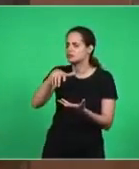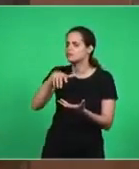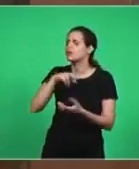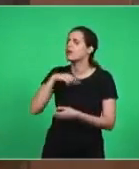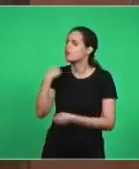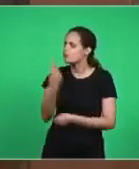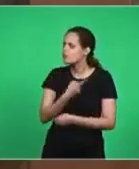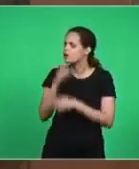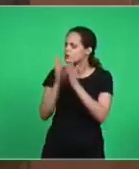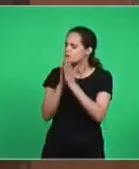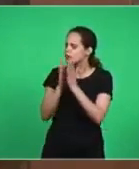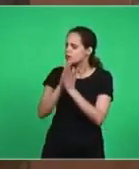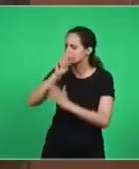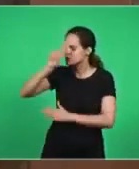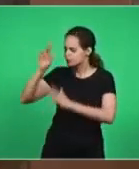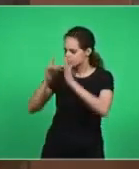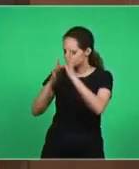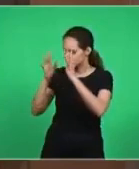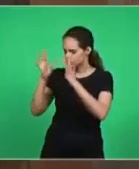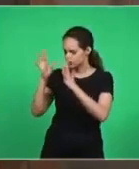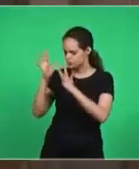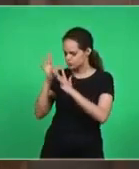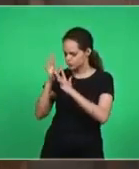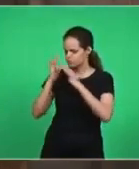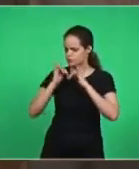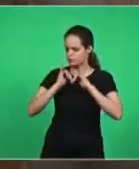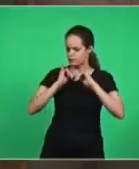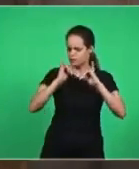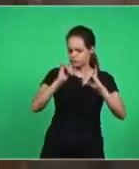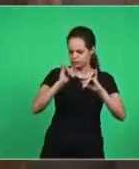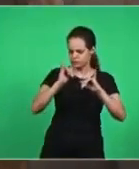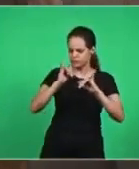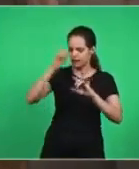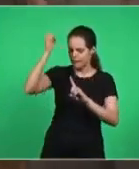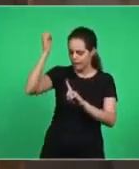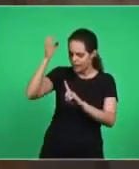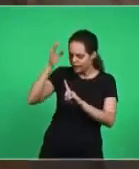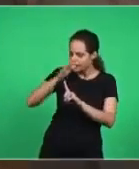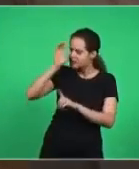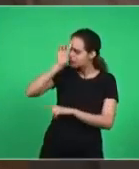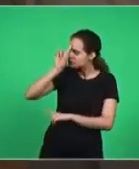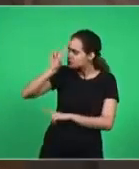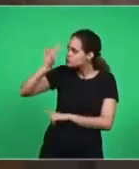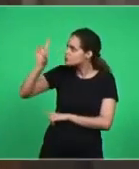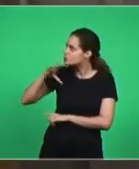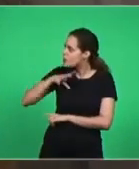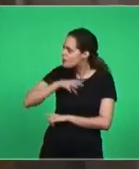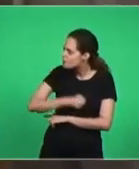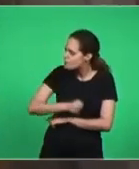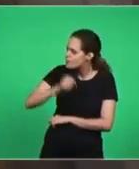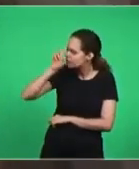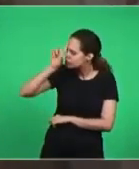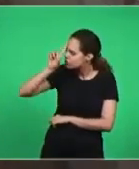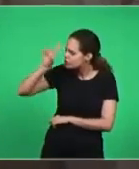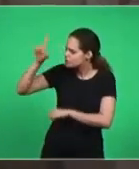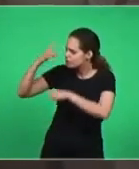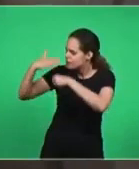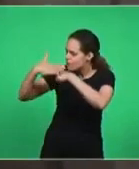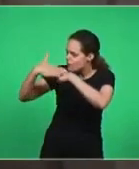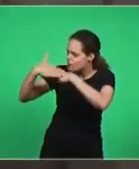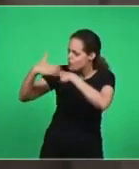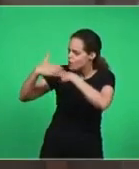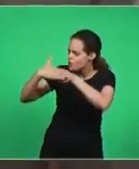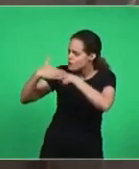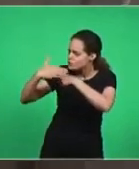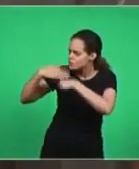cooperate for the honor and glory of your name. We pray to you and say the grace of the Lord Jesus, the love of our eternal Father, and the consolation of